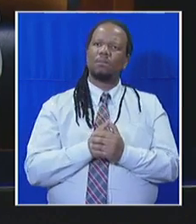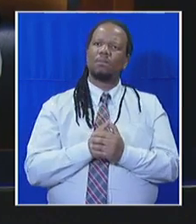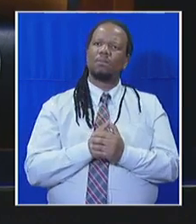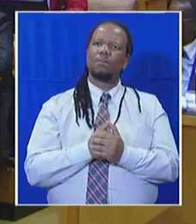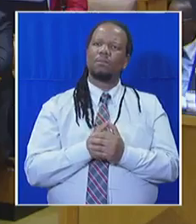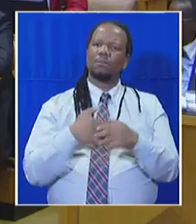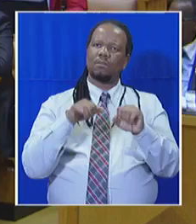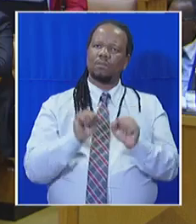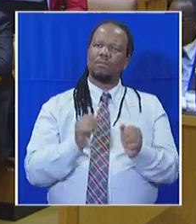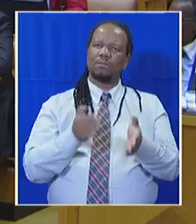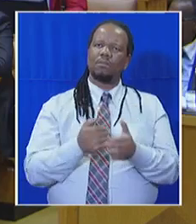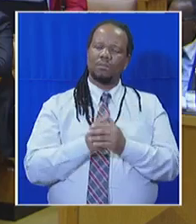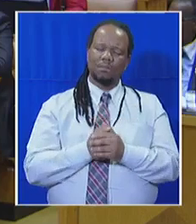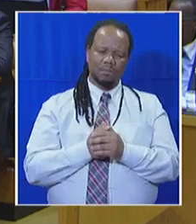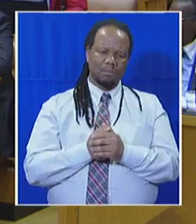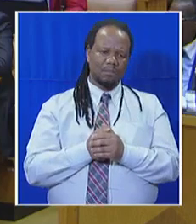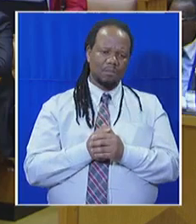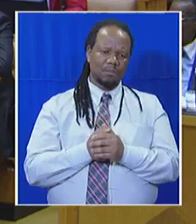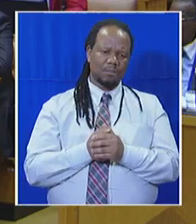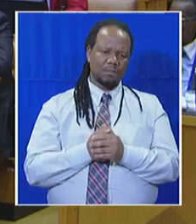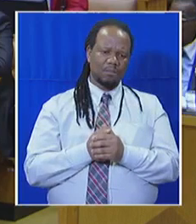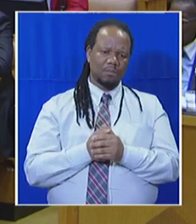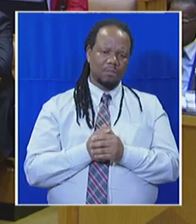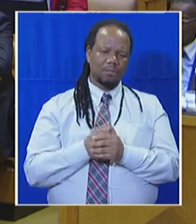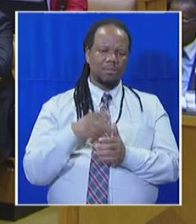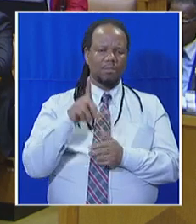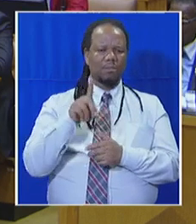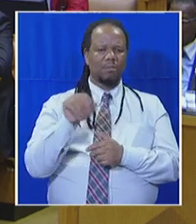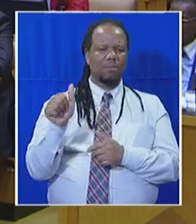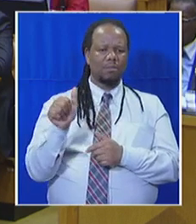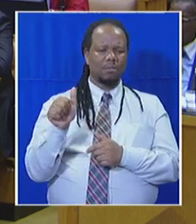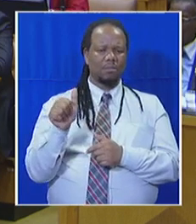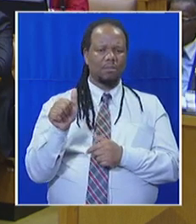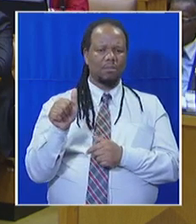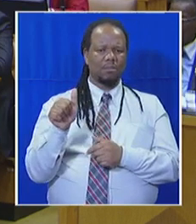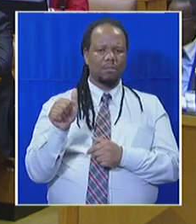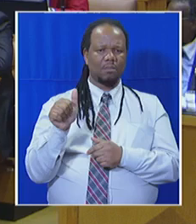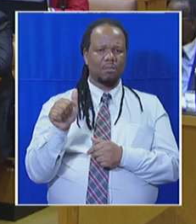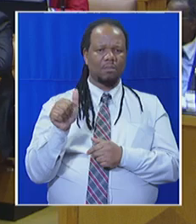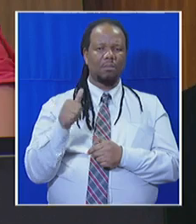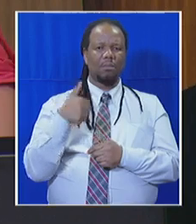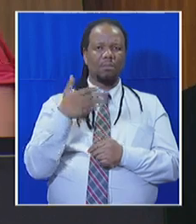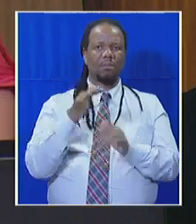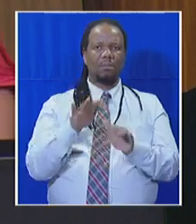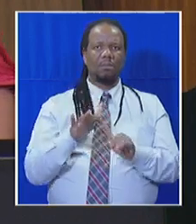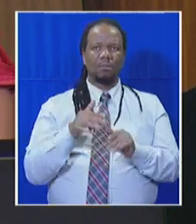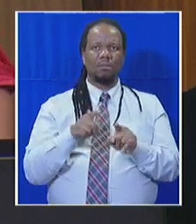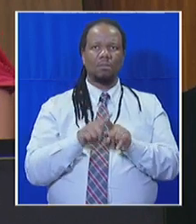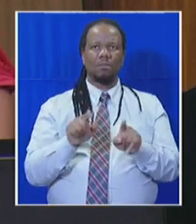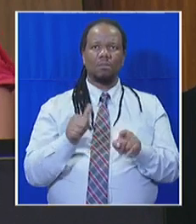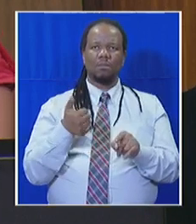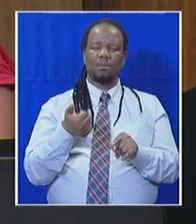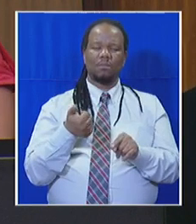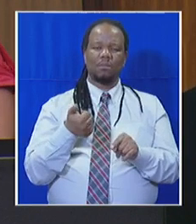Thank you, Chair. I hereby move on behalf of the Democratic Alliance that at its next sitting, the House debates the effects of the climate